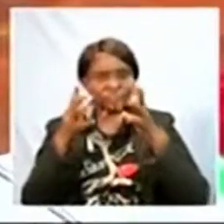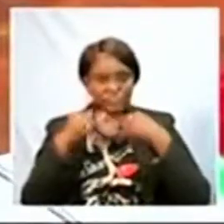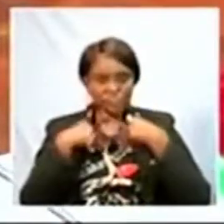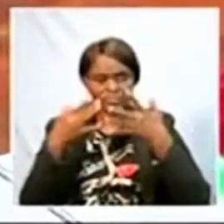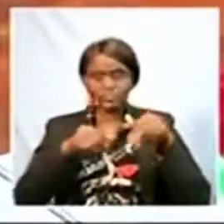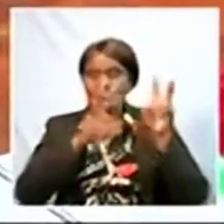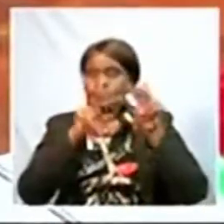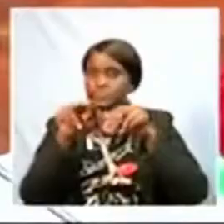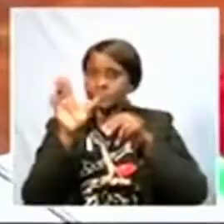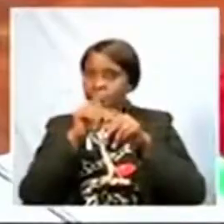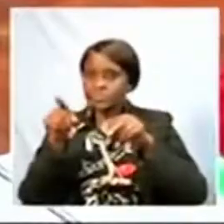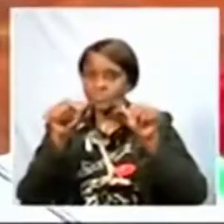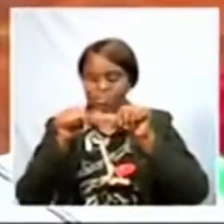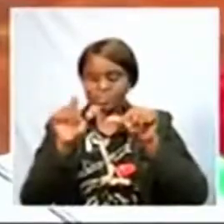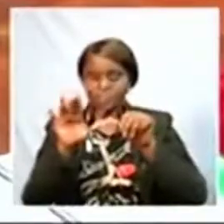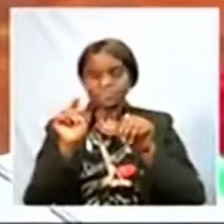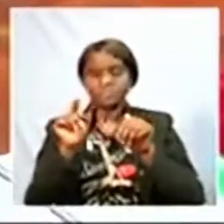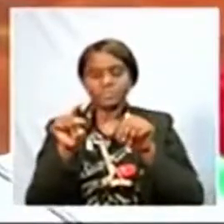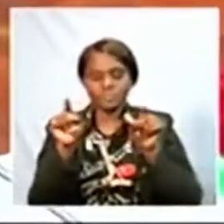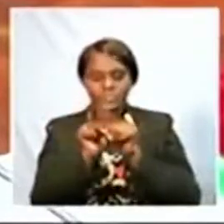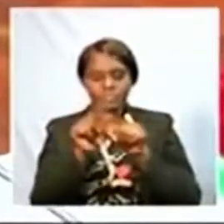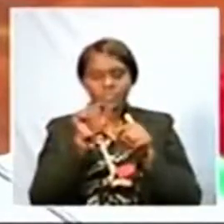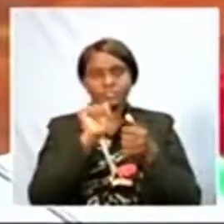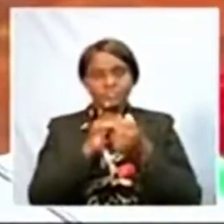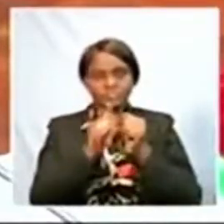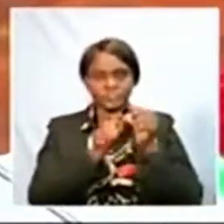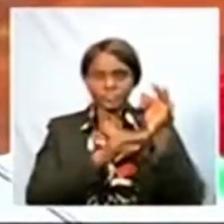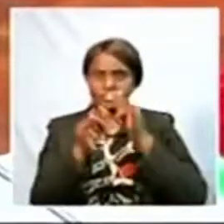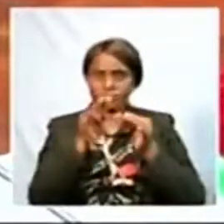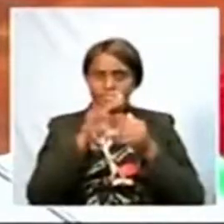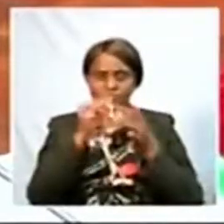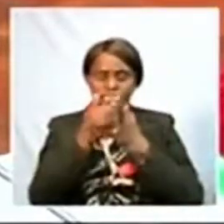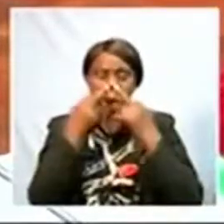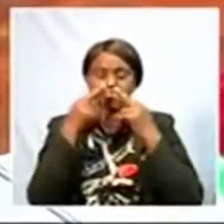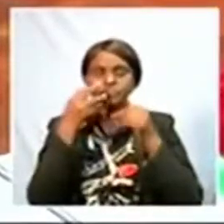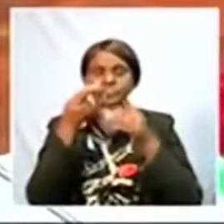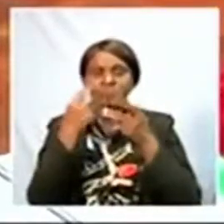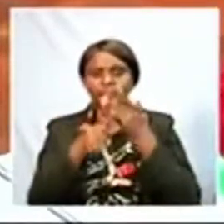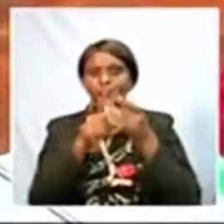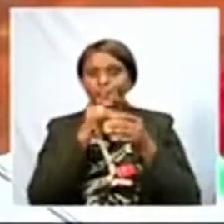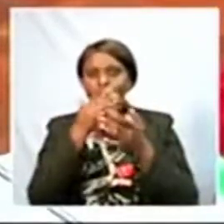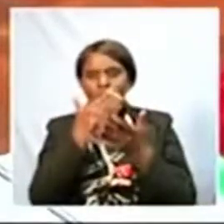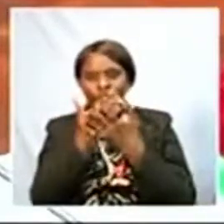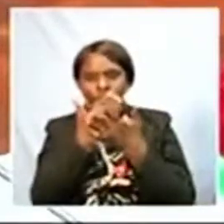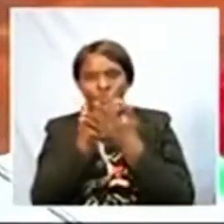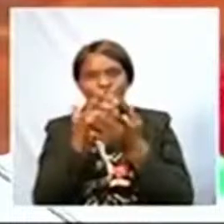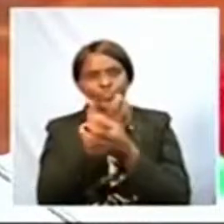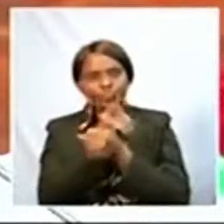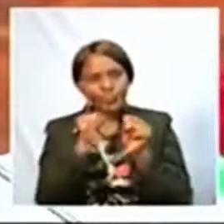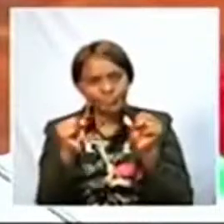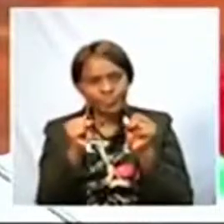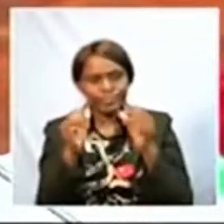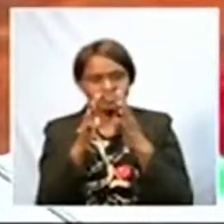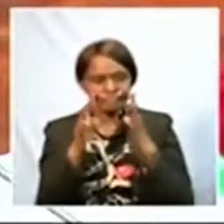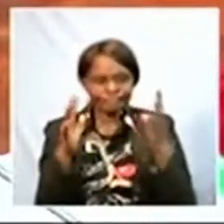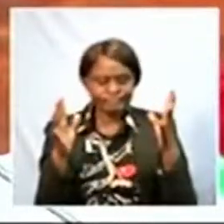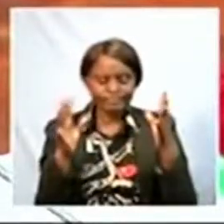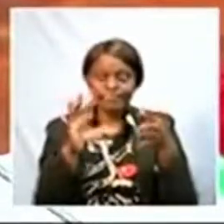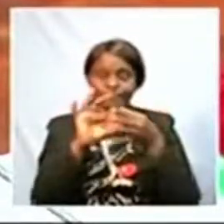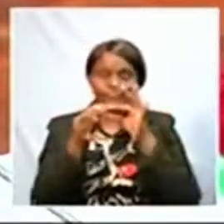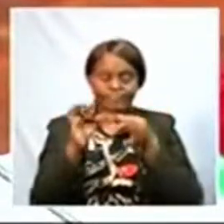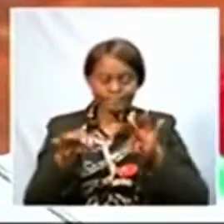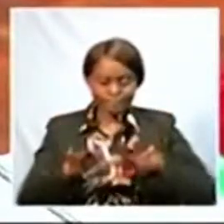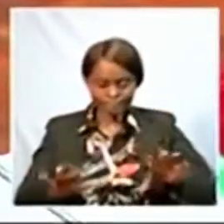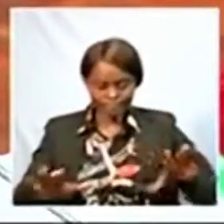the observations made by the auditors. The defects highlighted were as a result of improper curing, lack of expansion joints on the